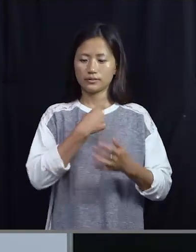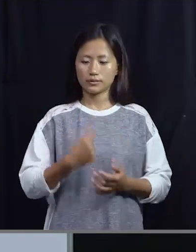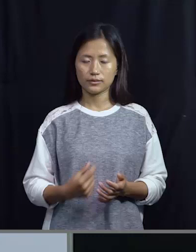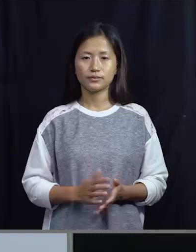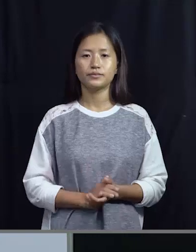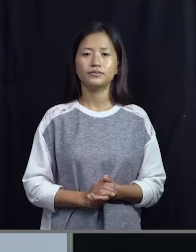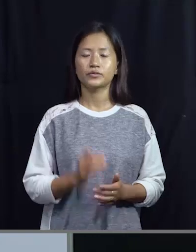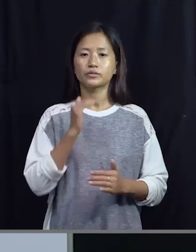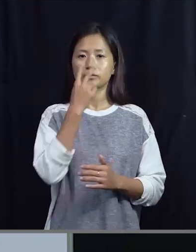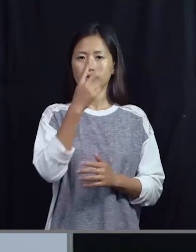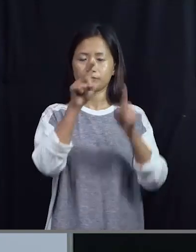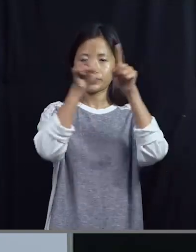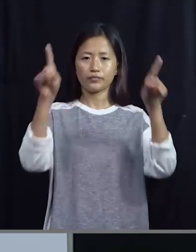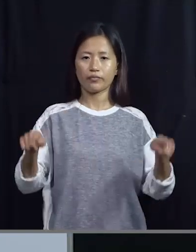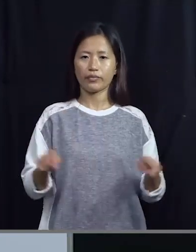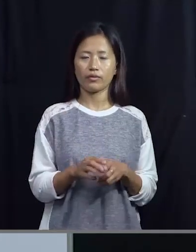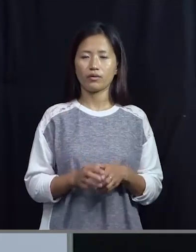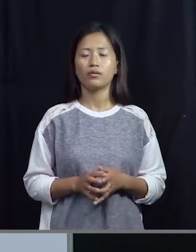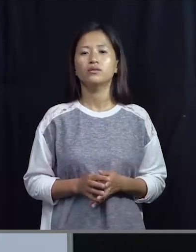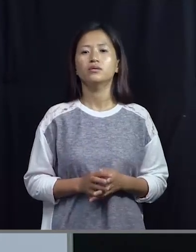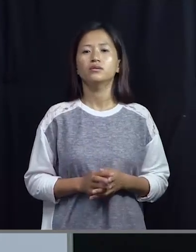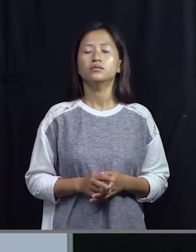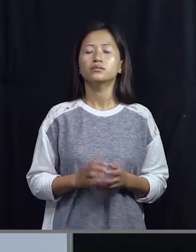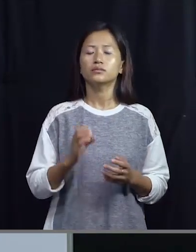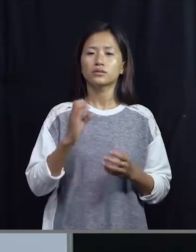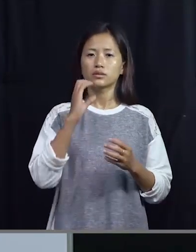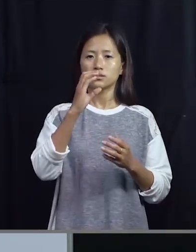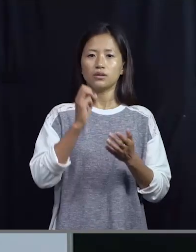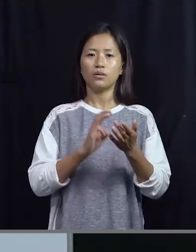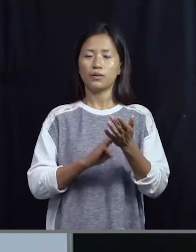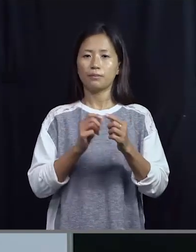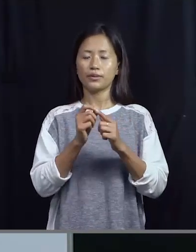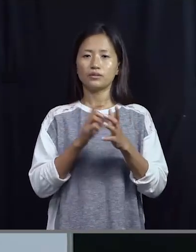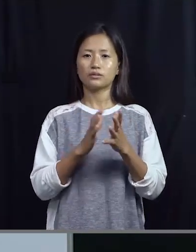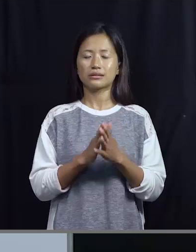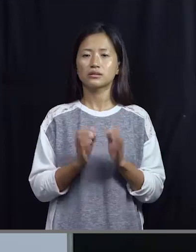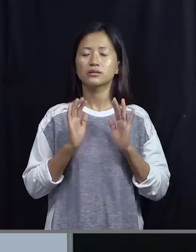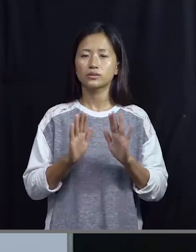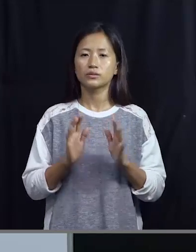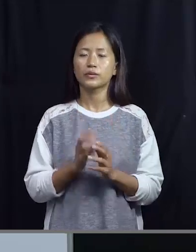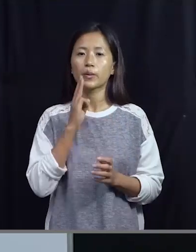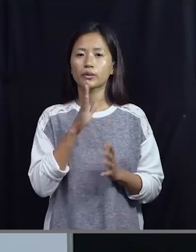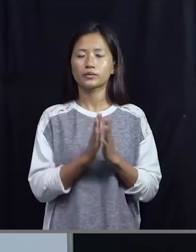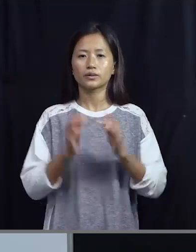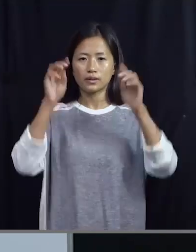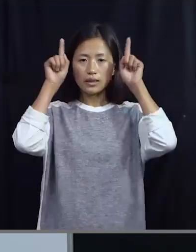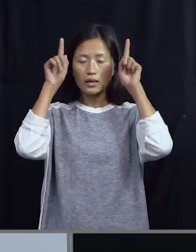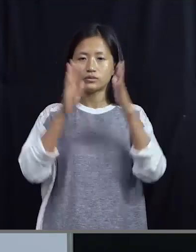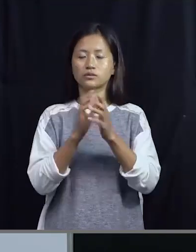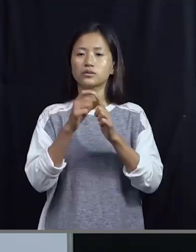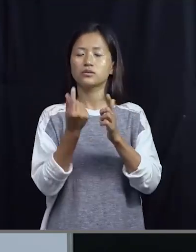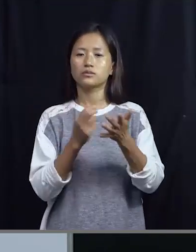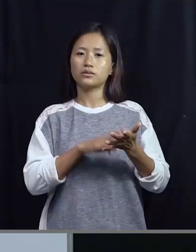These are the steps, okay? The complex organic compound, that will be the cow dung, okay? Remember that. The cow dung will